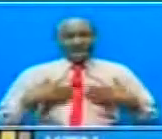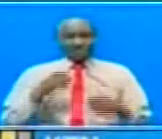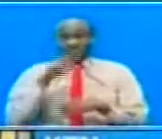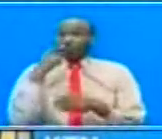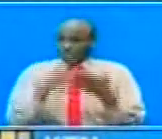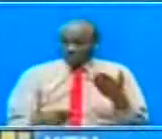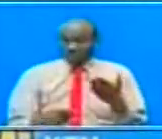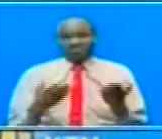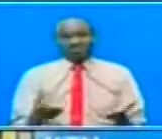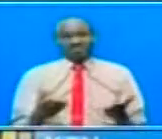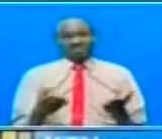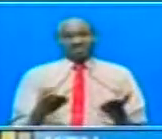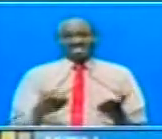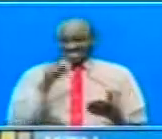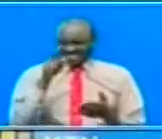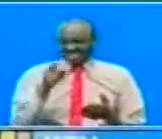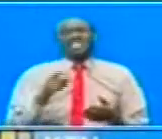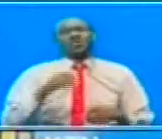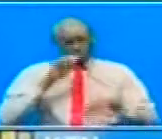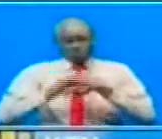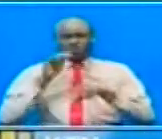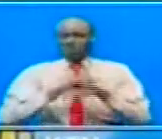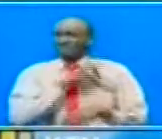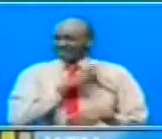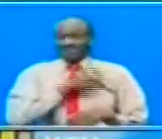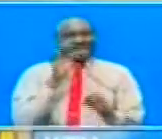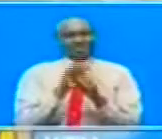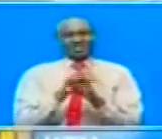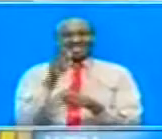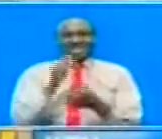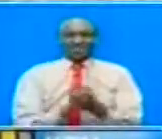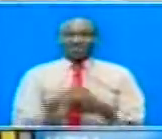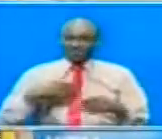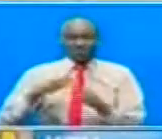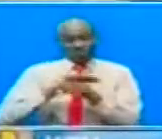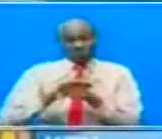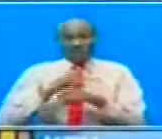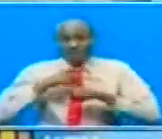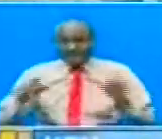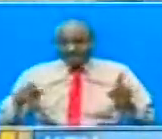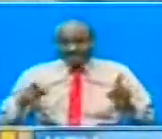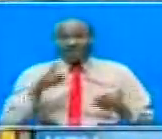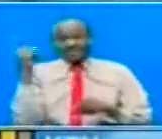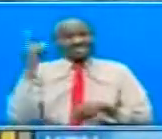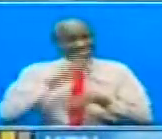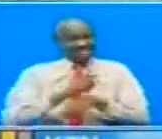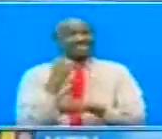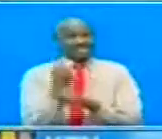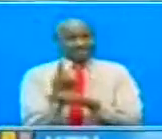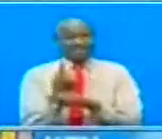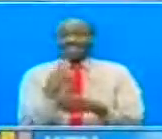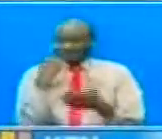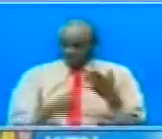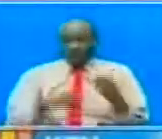what he describes as a rather fruitful day even before it comes to an end. But being the first day of December, drivers